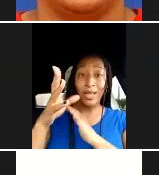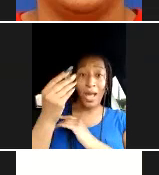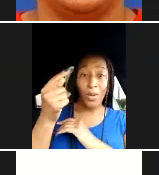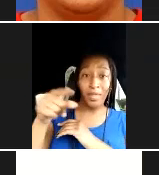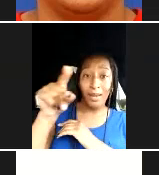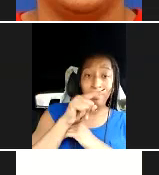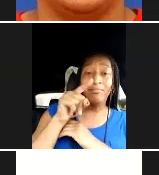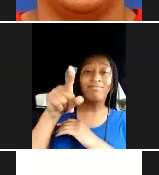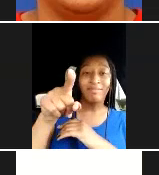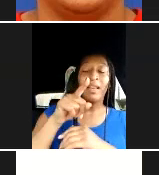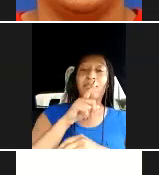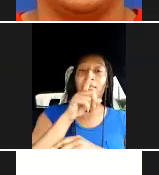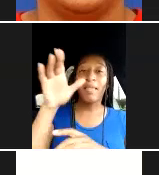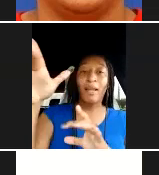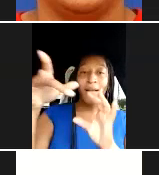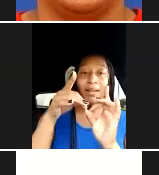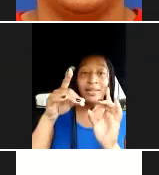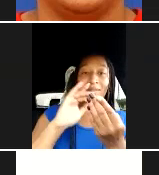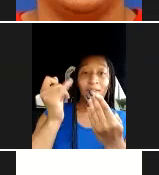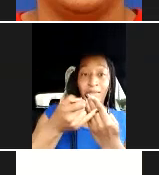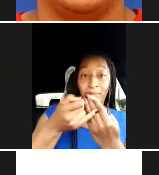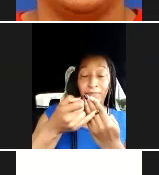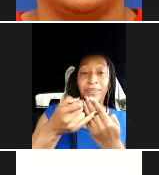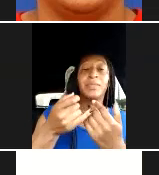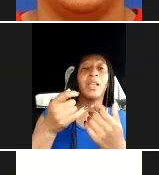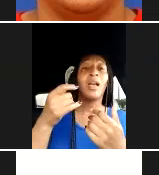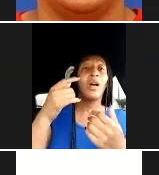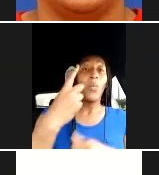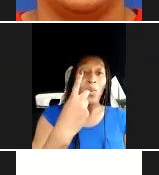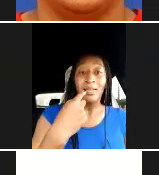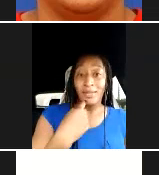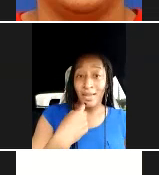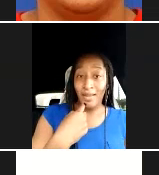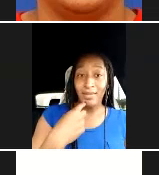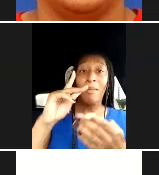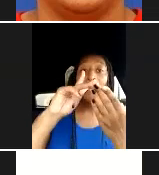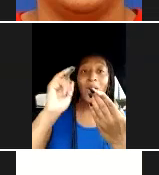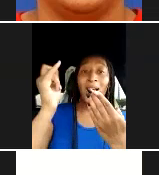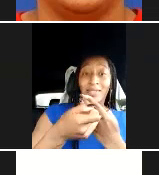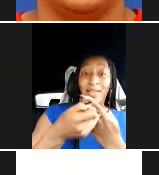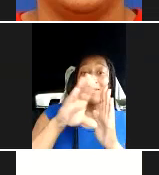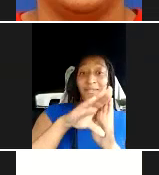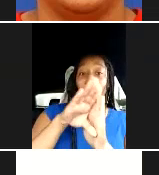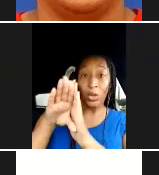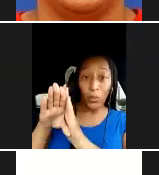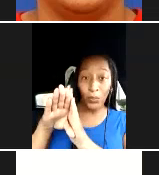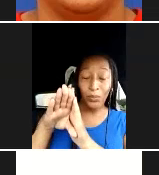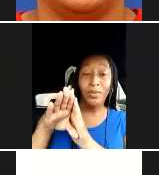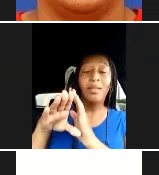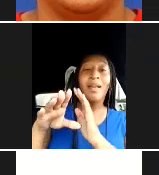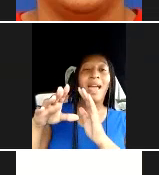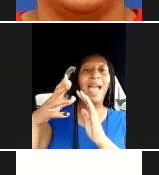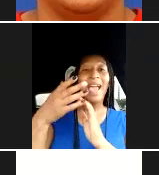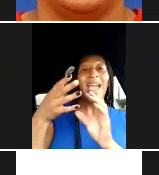One of them says project video in the announcements, and the other is from last